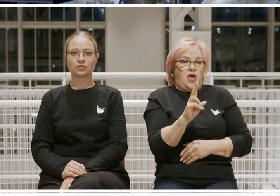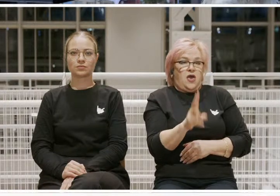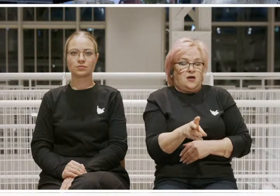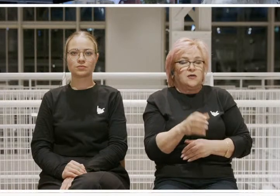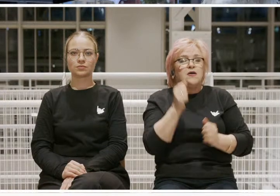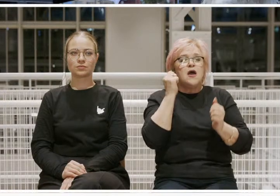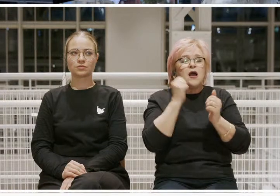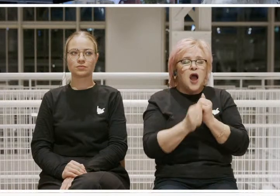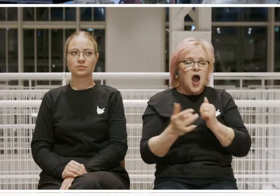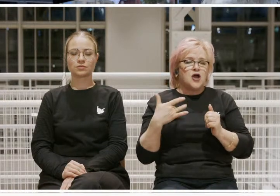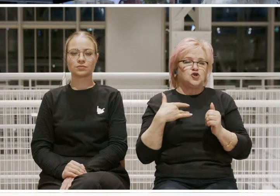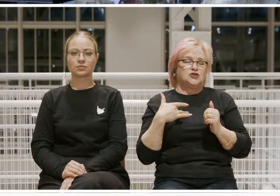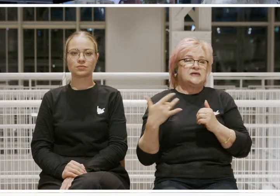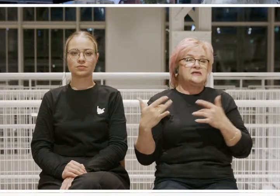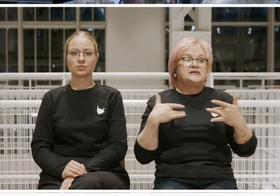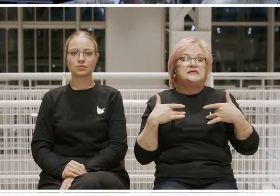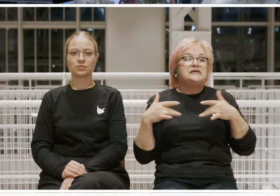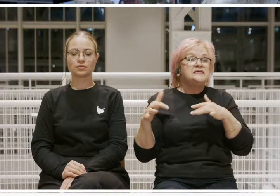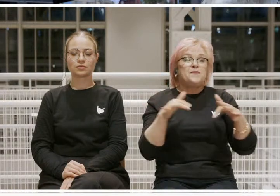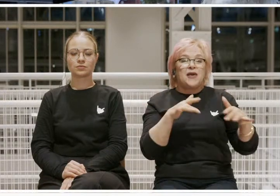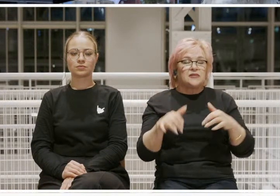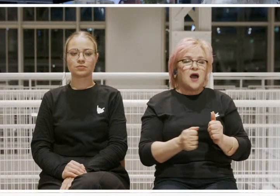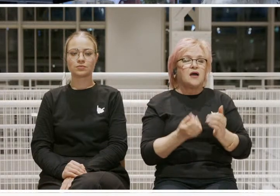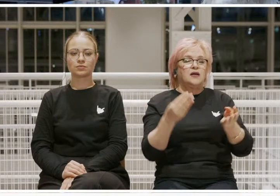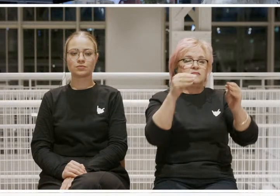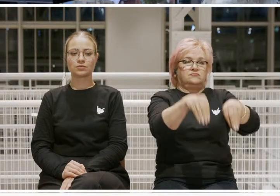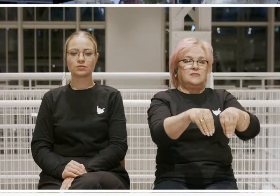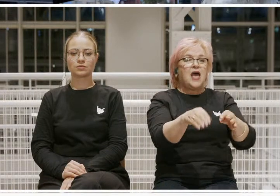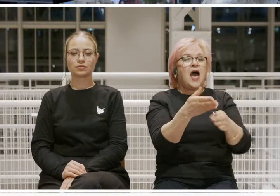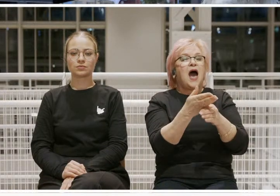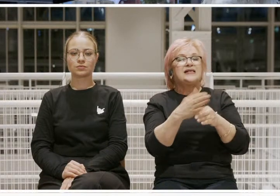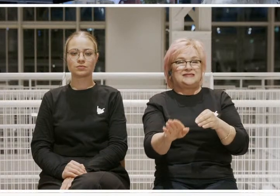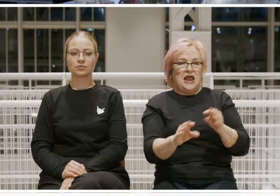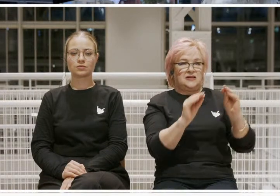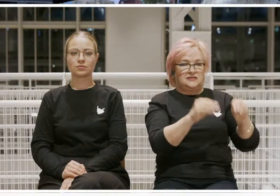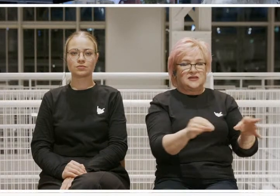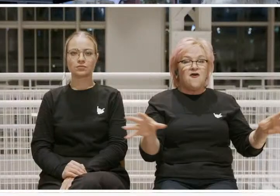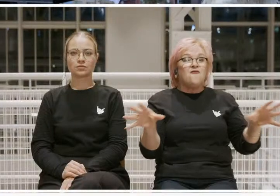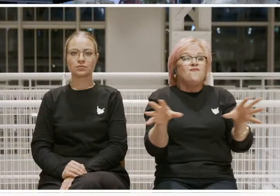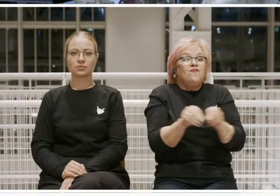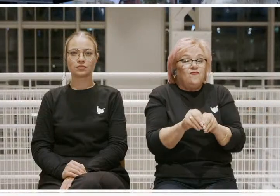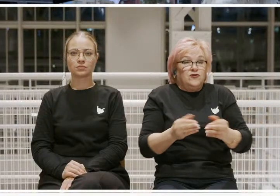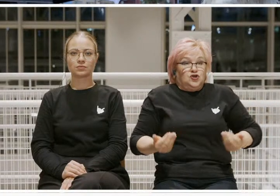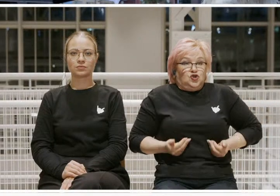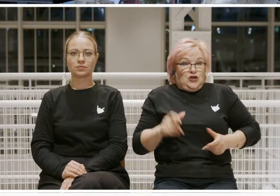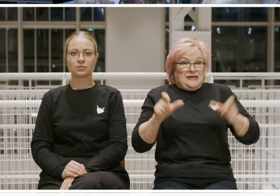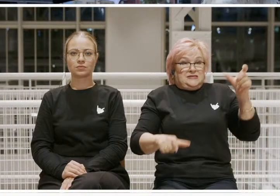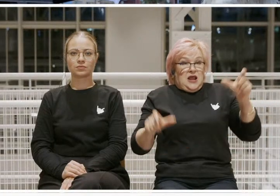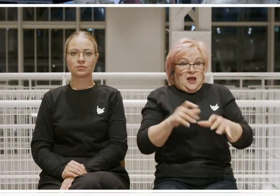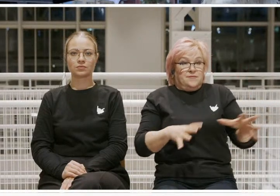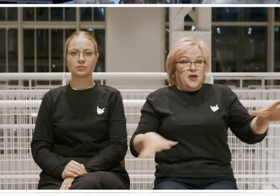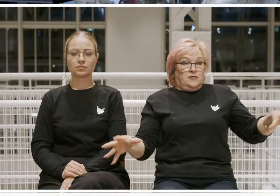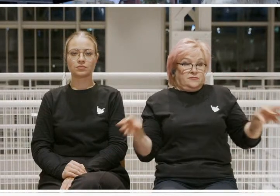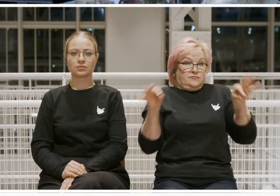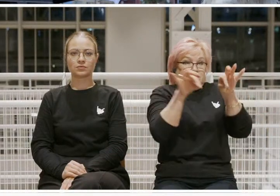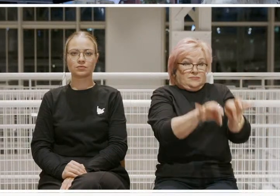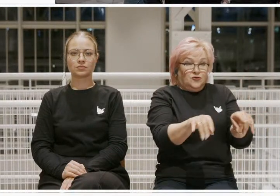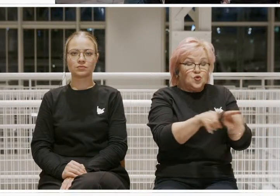week of the Biennial in public spaces. So this is from one of the Biennial venues,